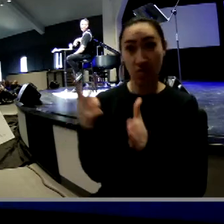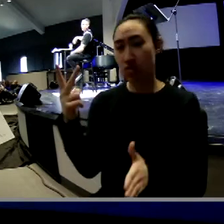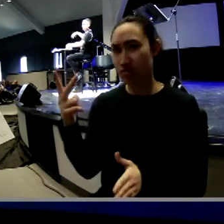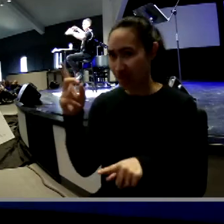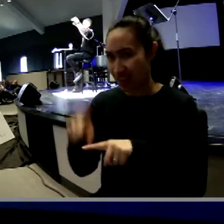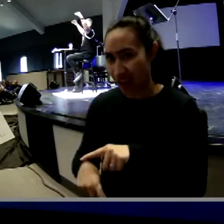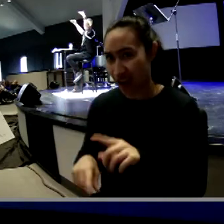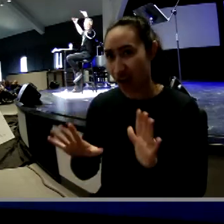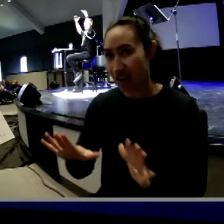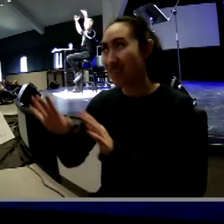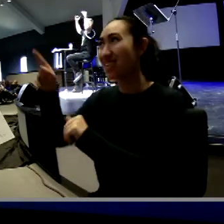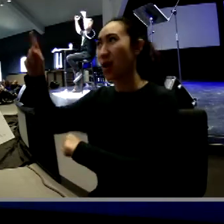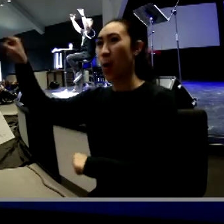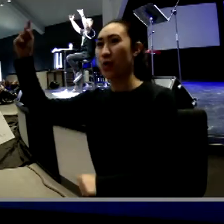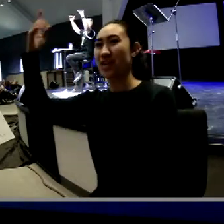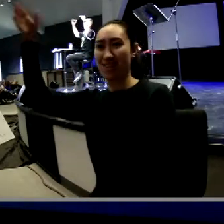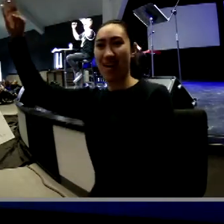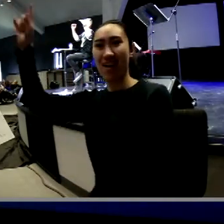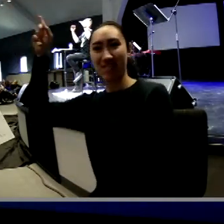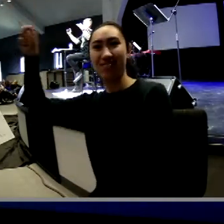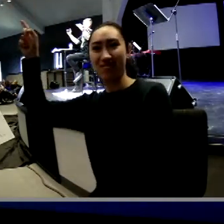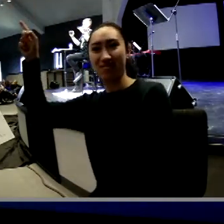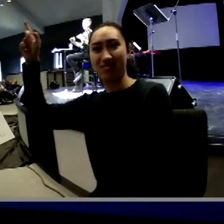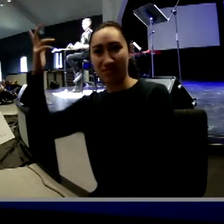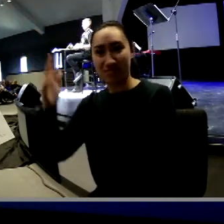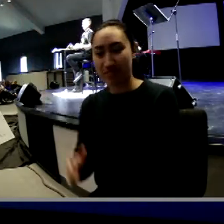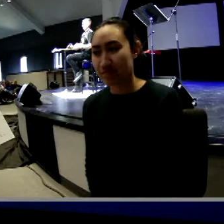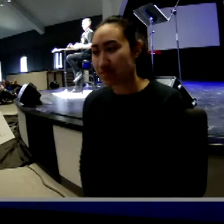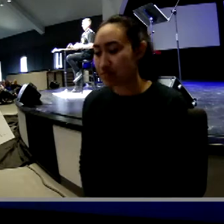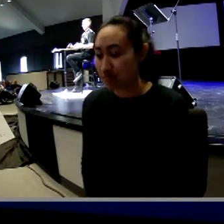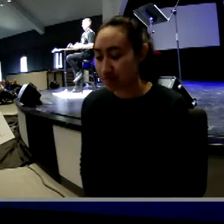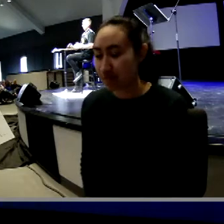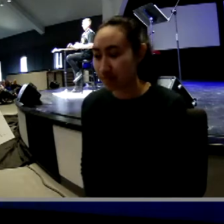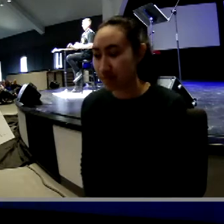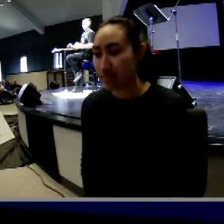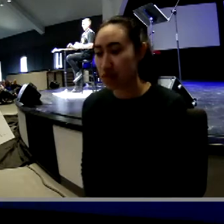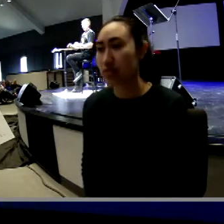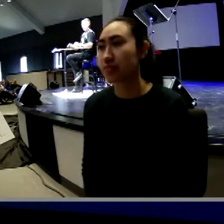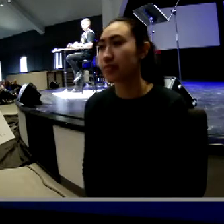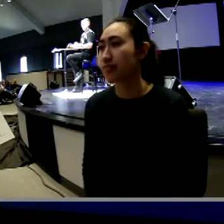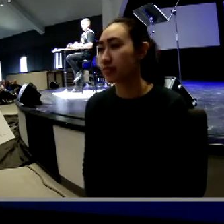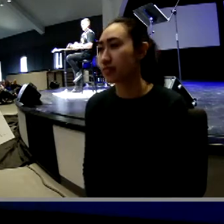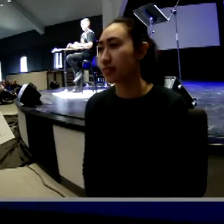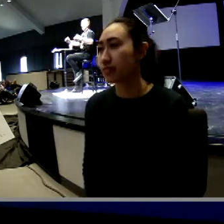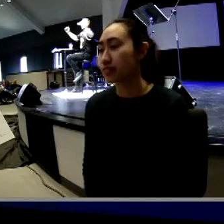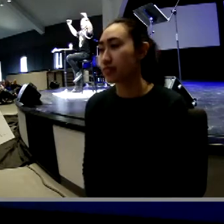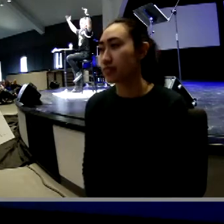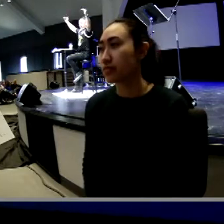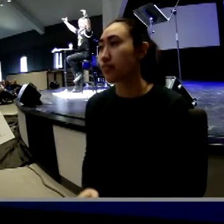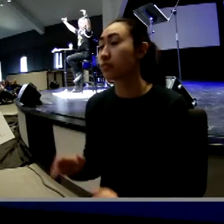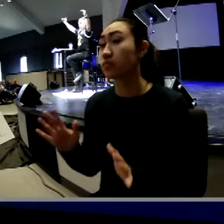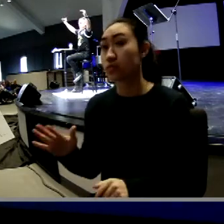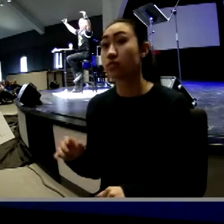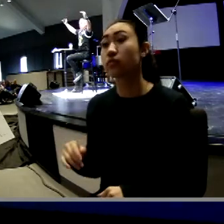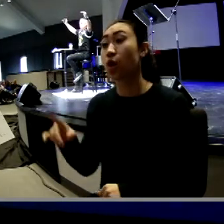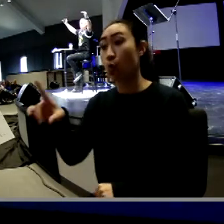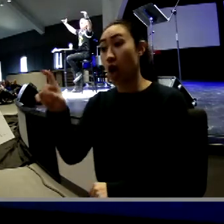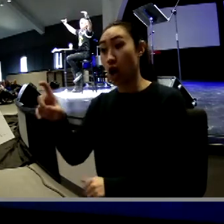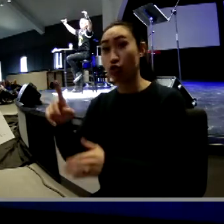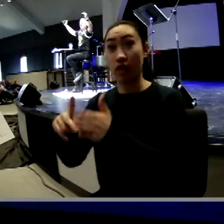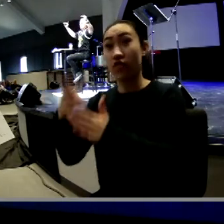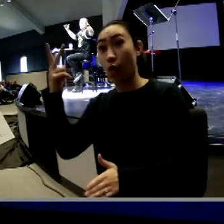that's a question of Jesus saying this is best, better, and good. Do you know what I'm saying? Like 100-fold's the